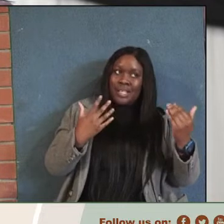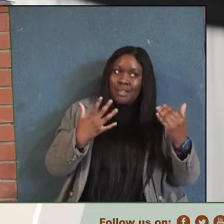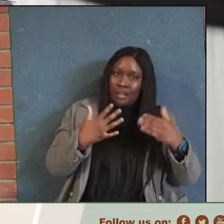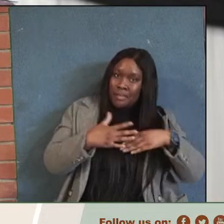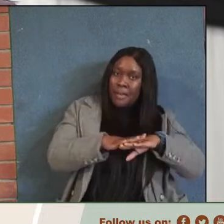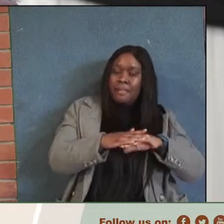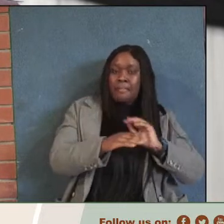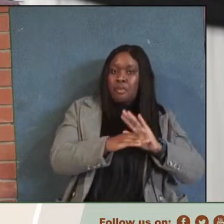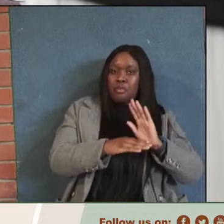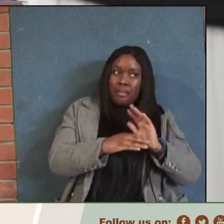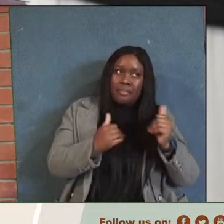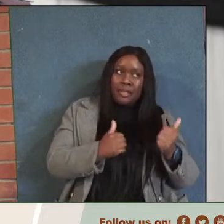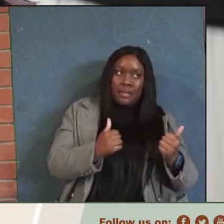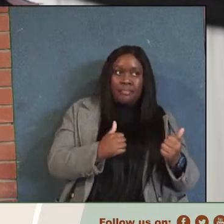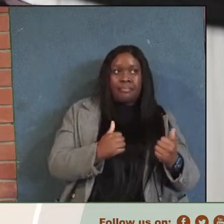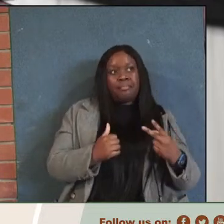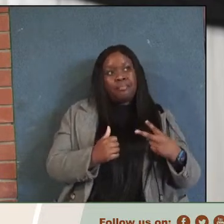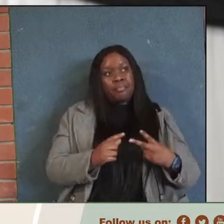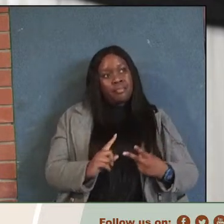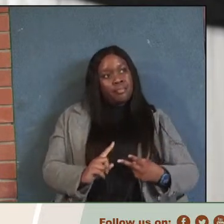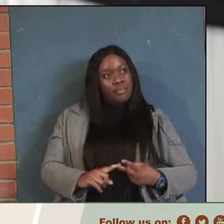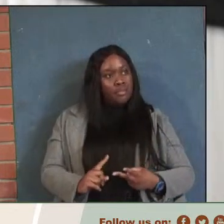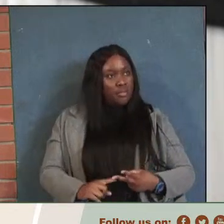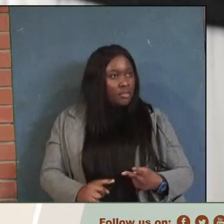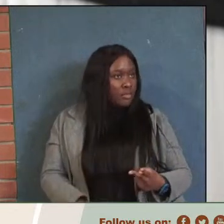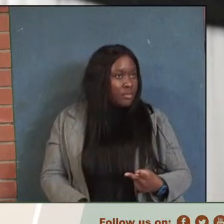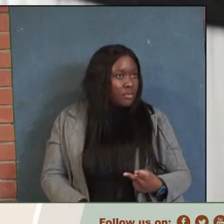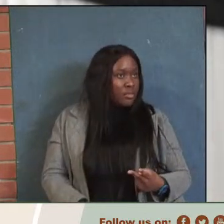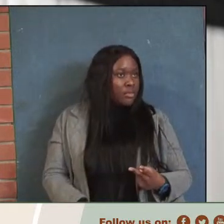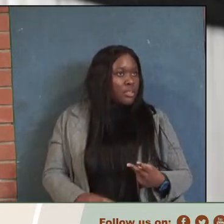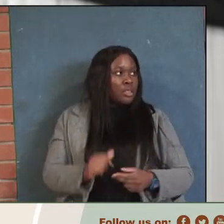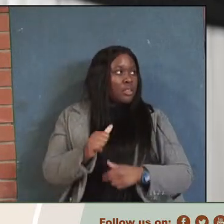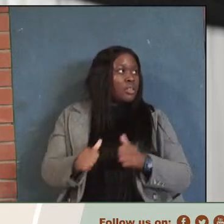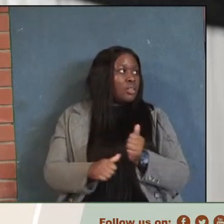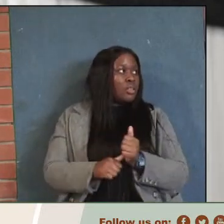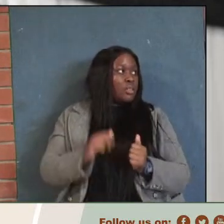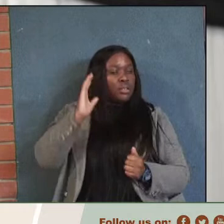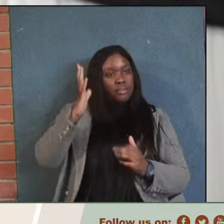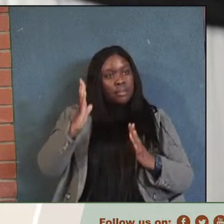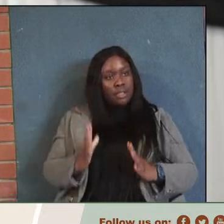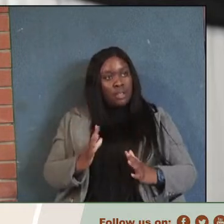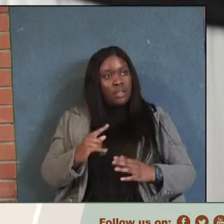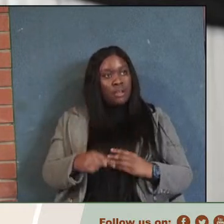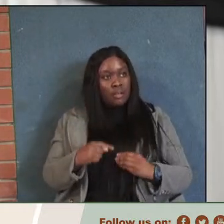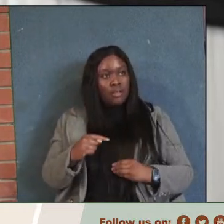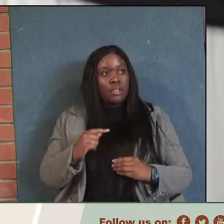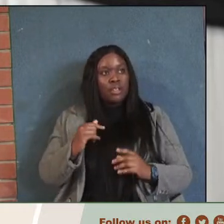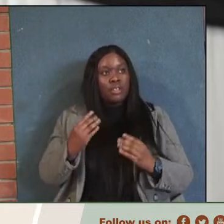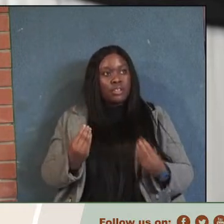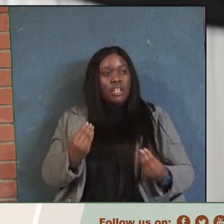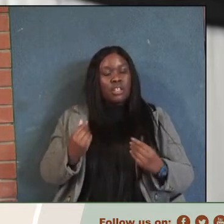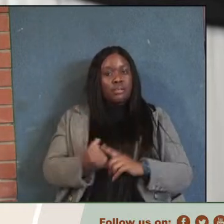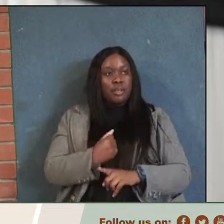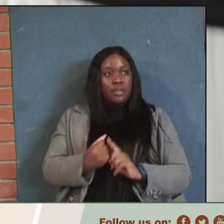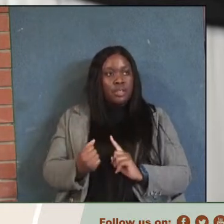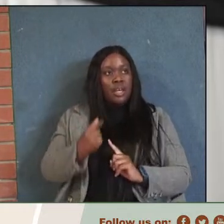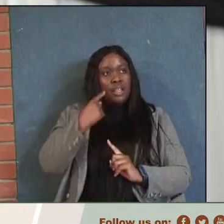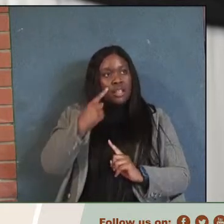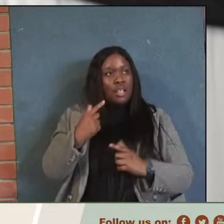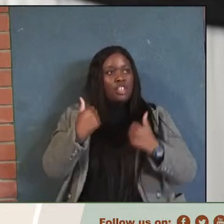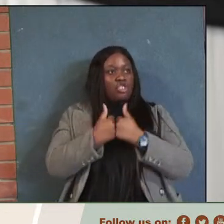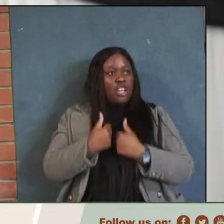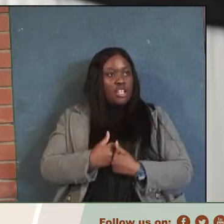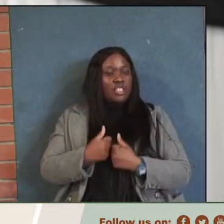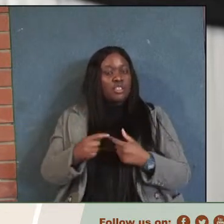that program. On my second point, Honourable Deputy Speaker, on the point of child abuse, I think it's a challenge that